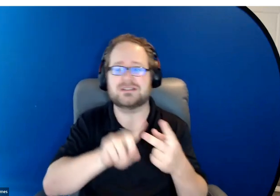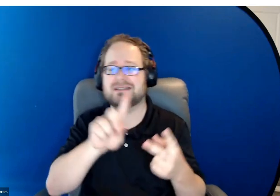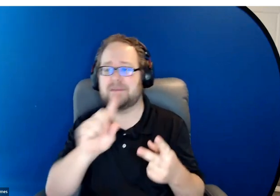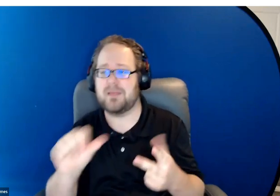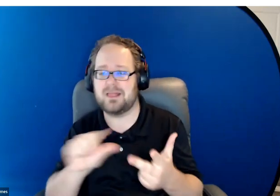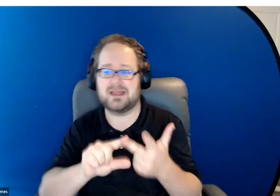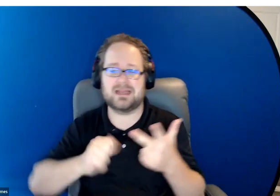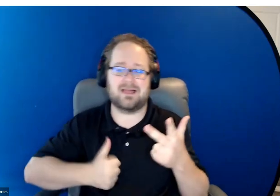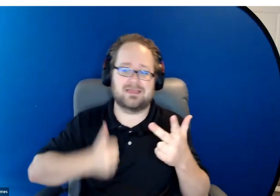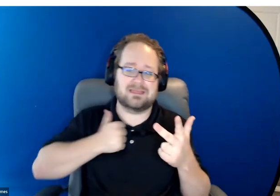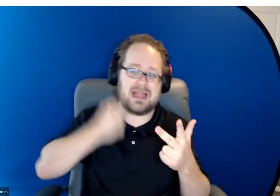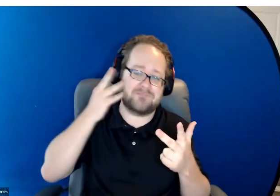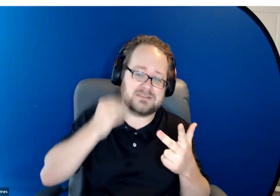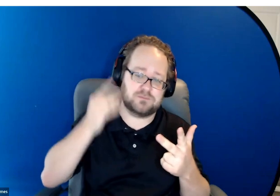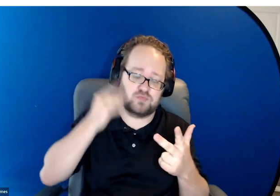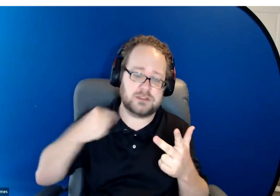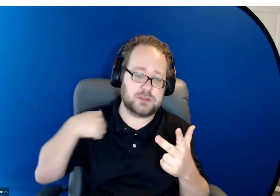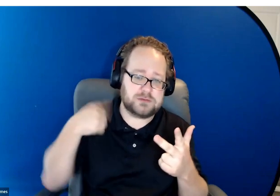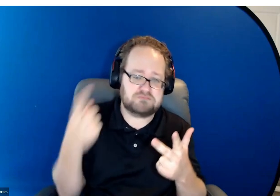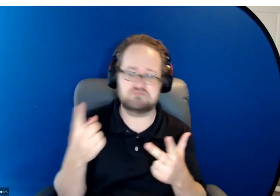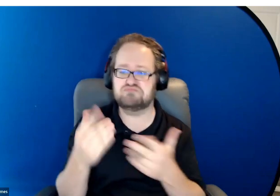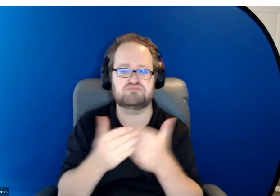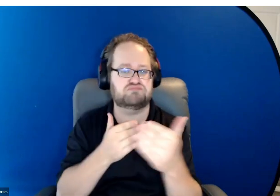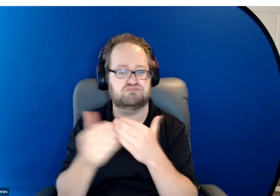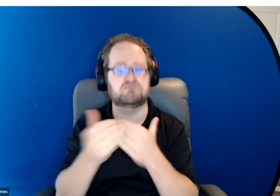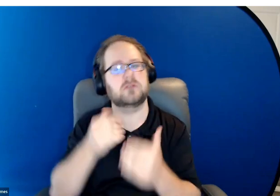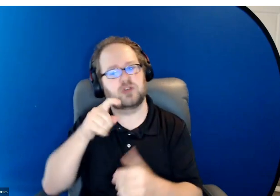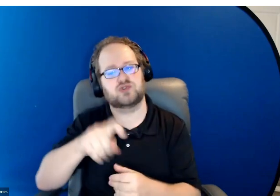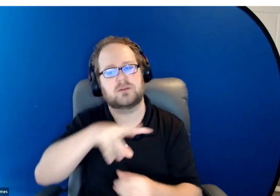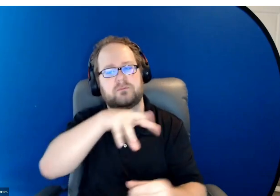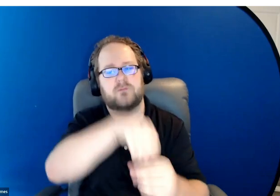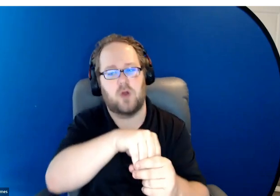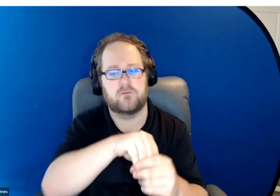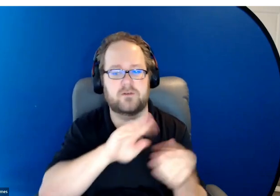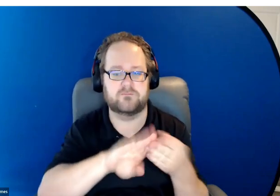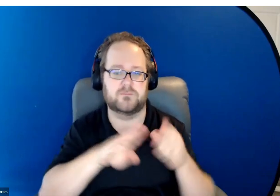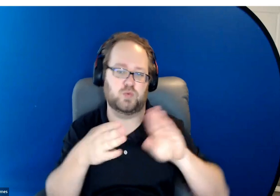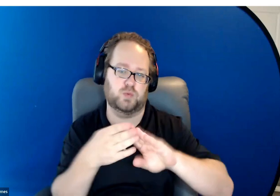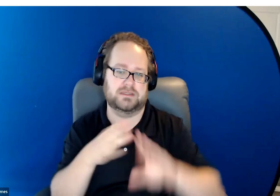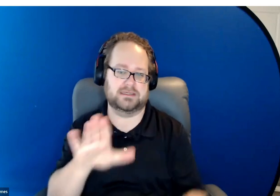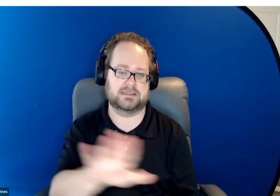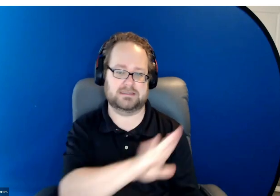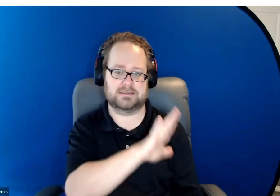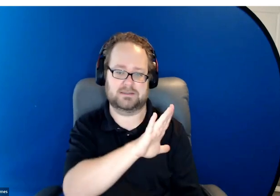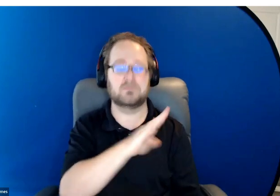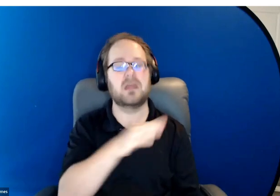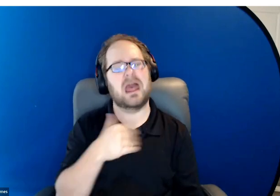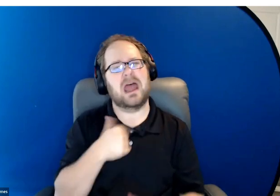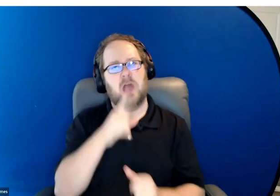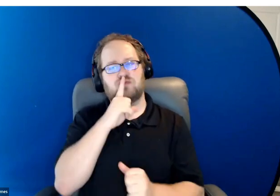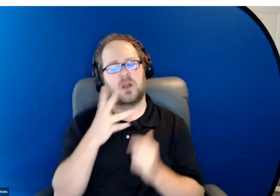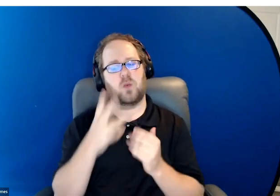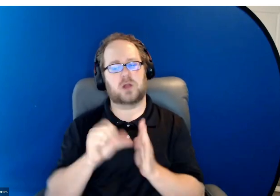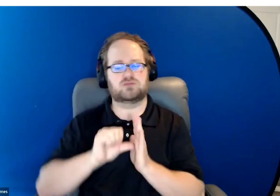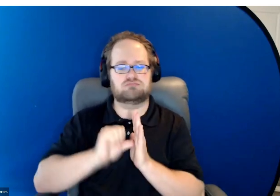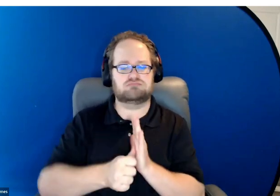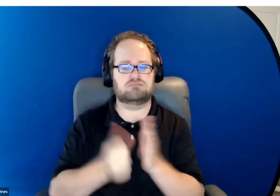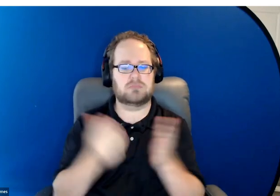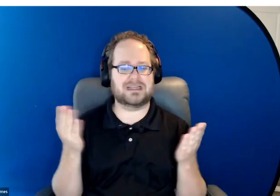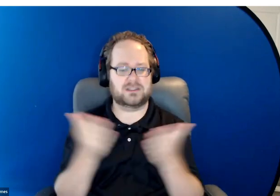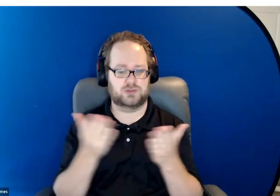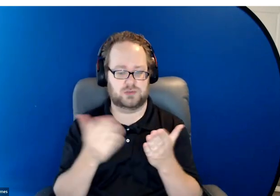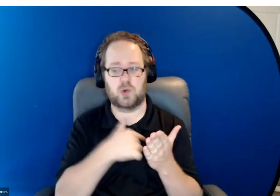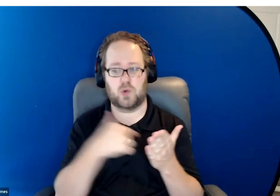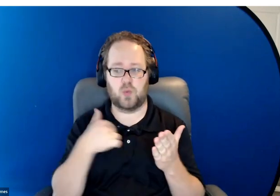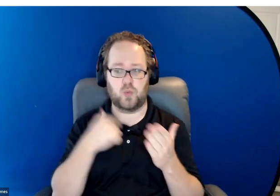their communities. And I want to say just a little bit more here, because a priority for ACL is ensuring that we consider